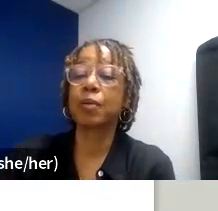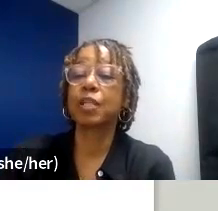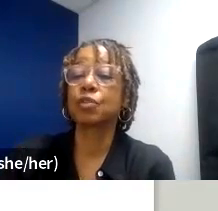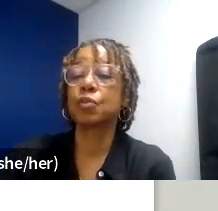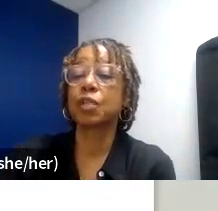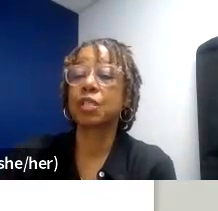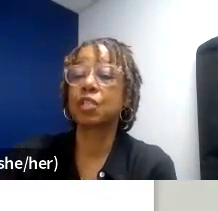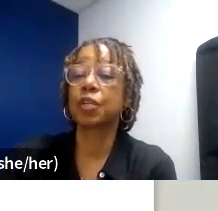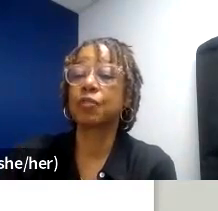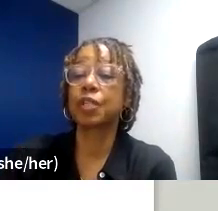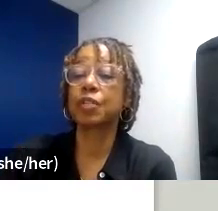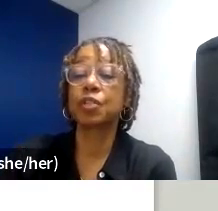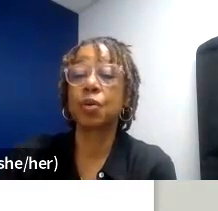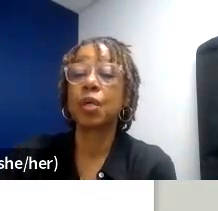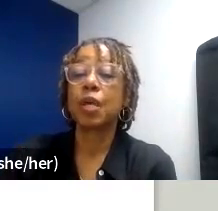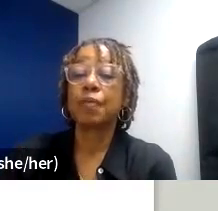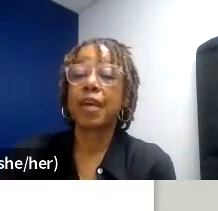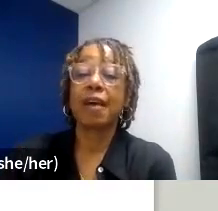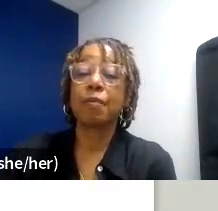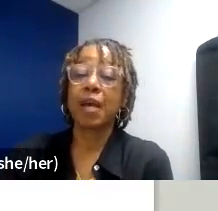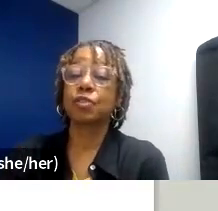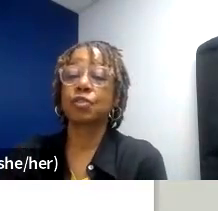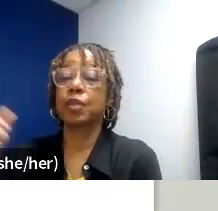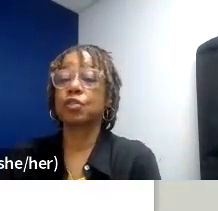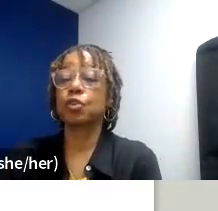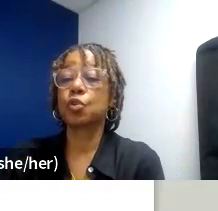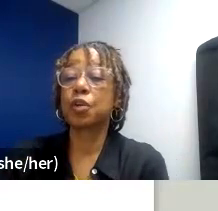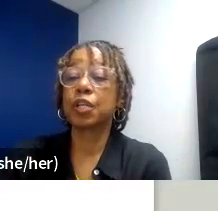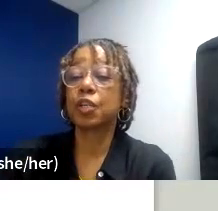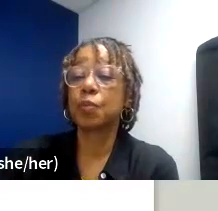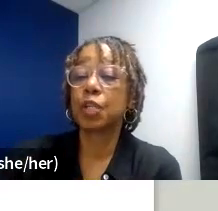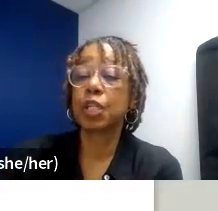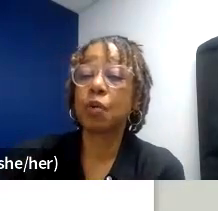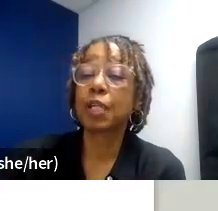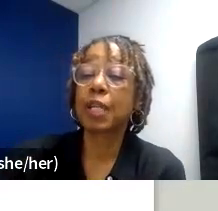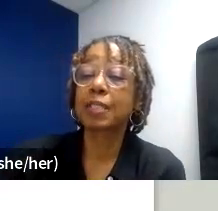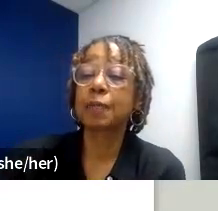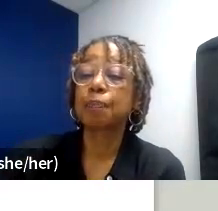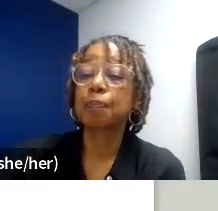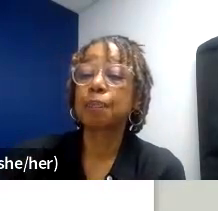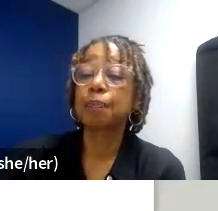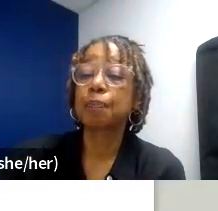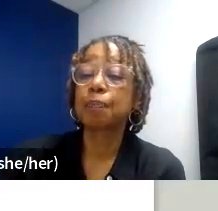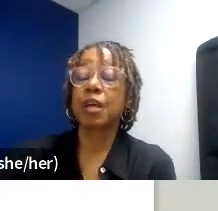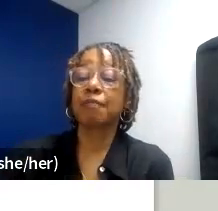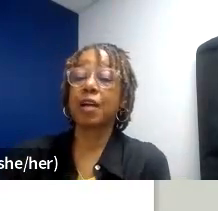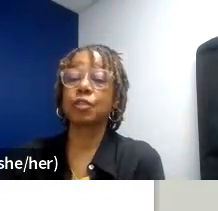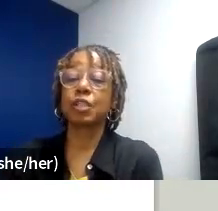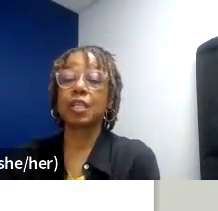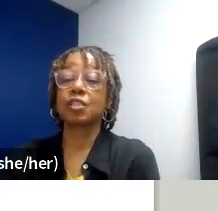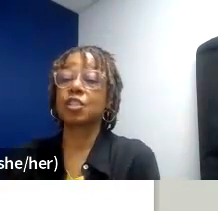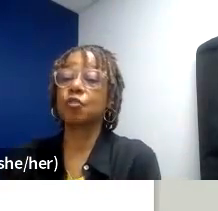who migrated to New York City 24 years ago. They have a master's degree in social work and community organizing. They're